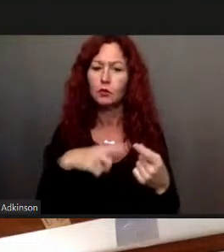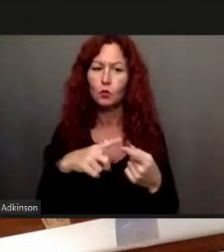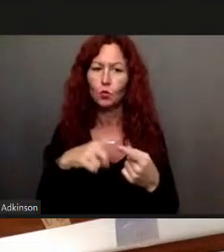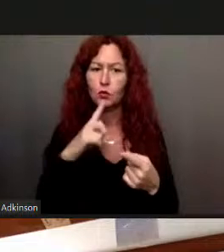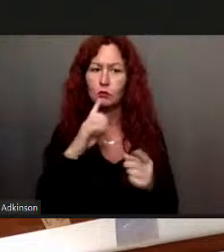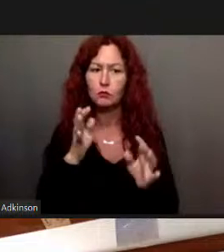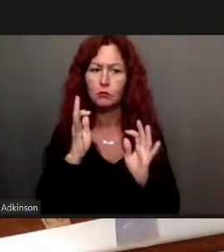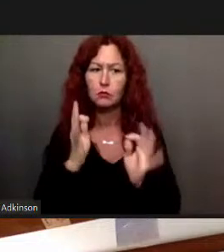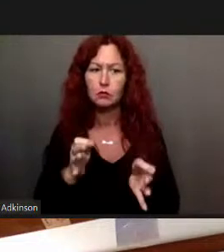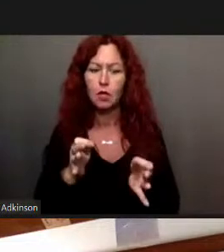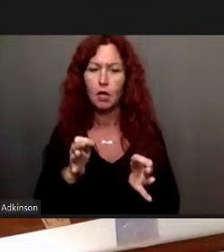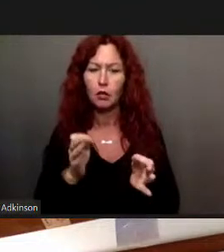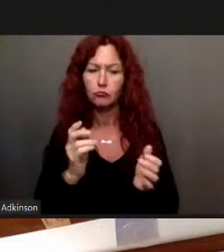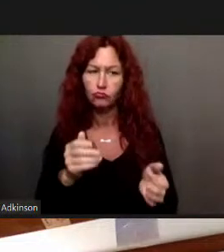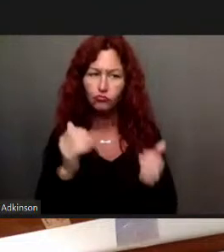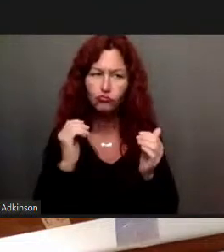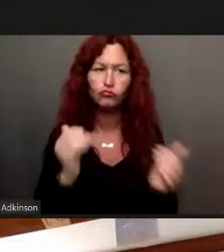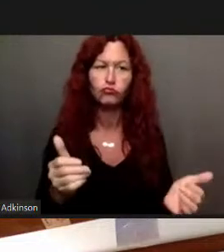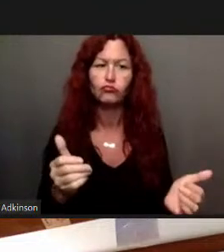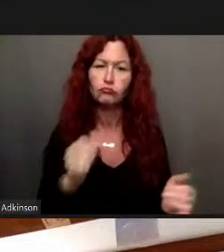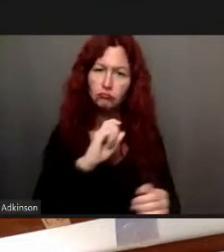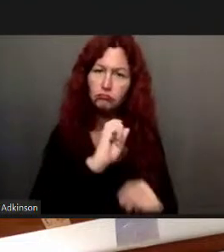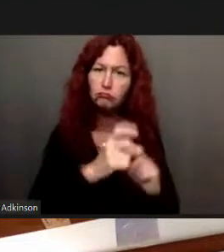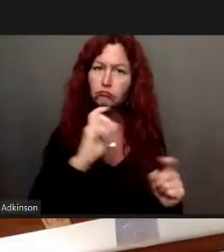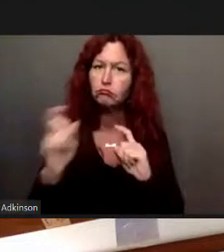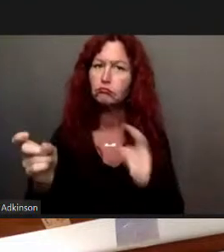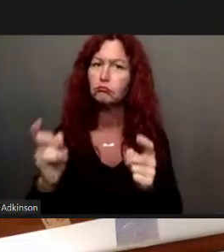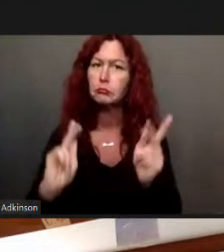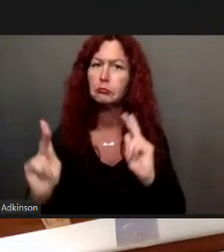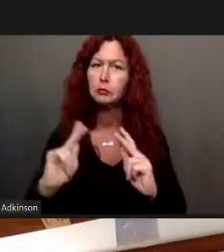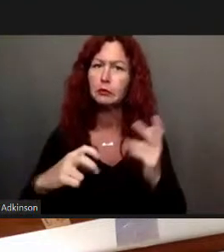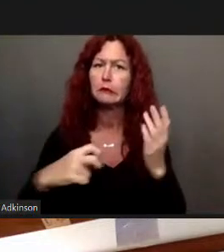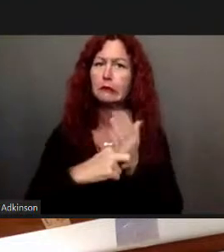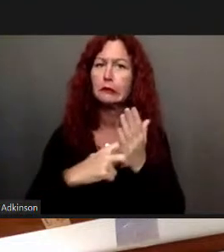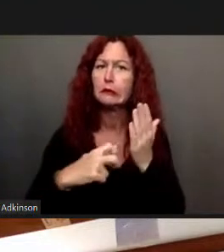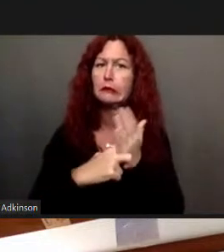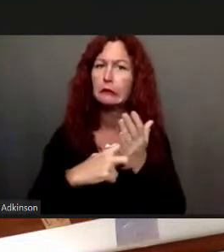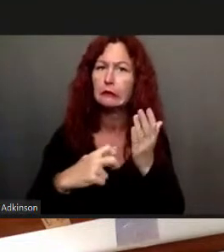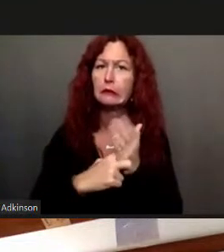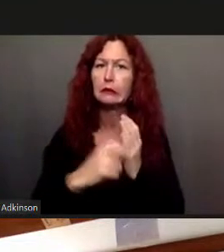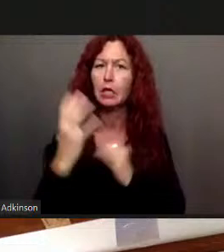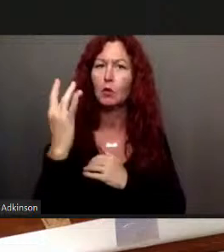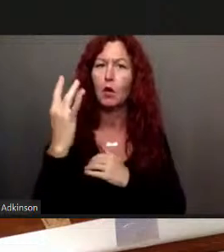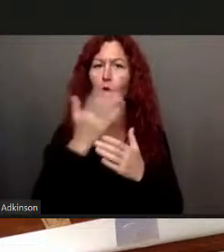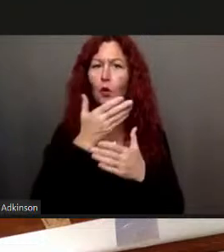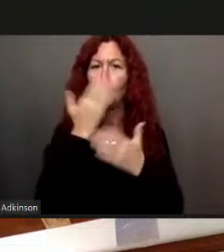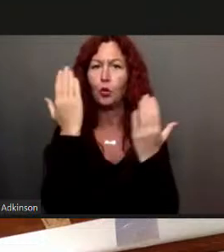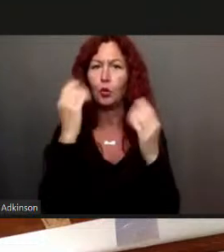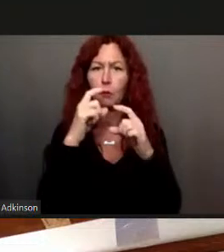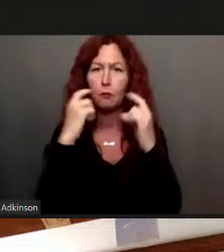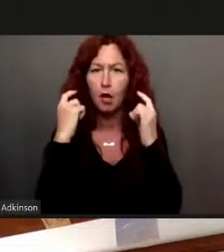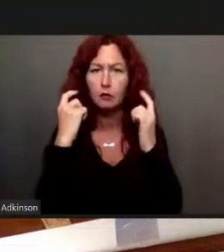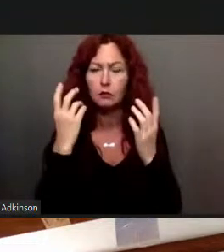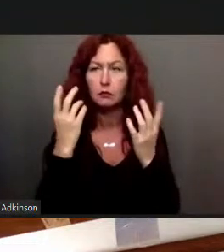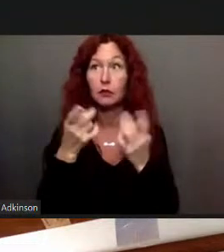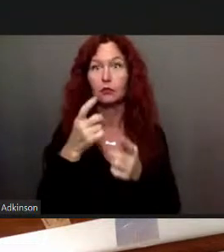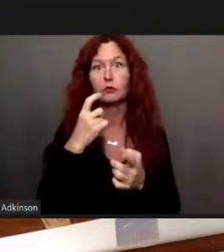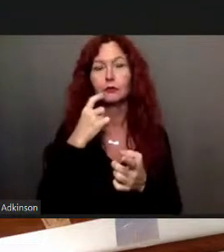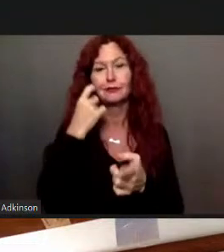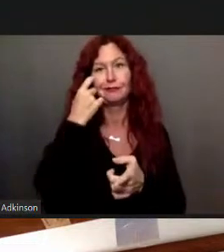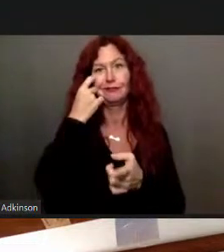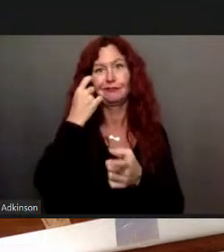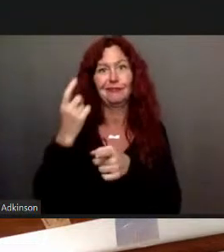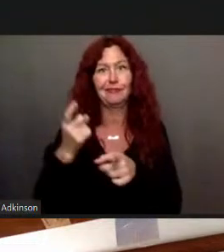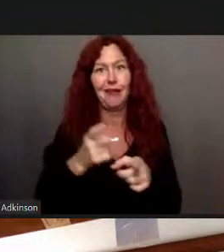is younger people who are getting infected at larger rates. that you, because it's like, let's say with the